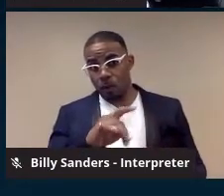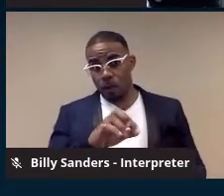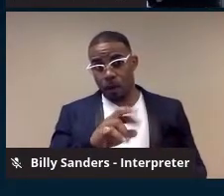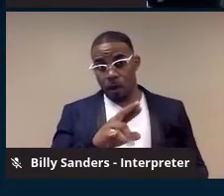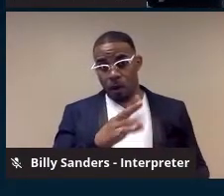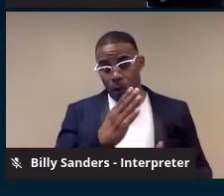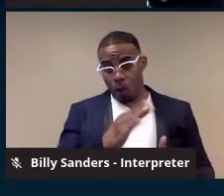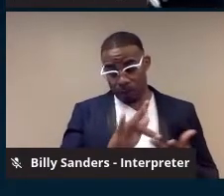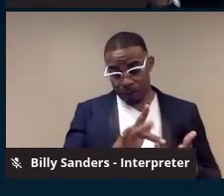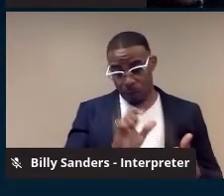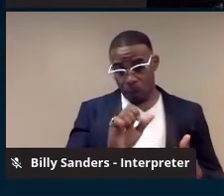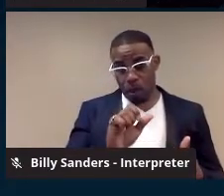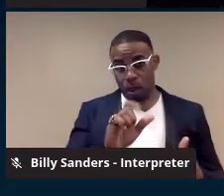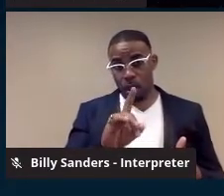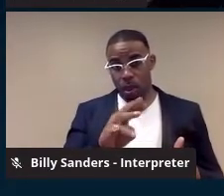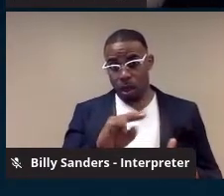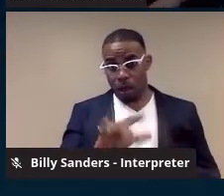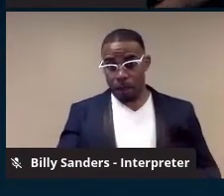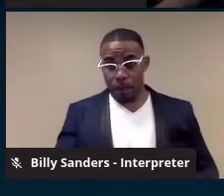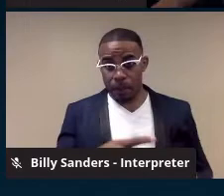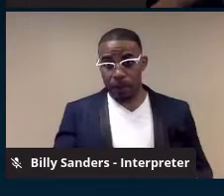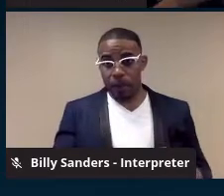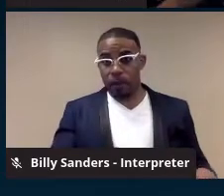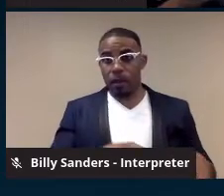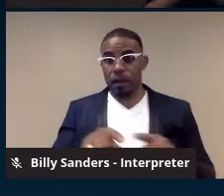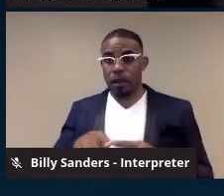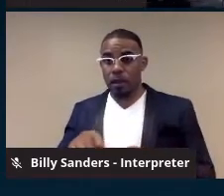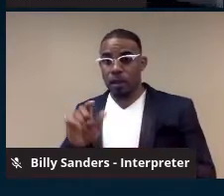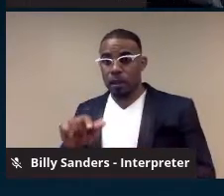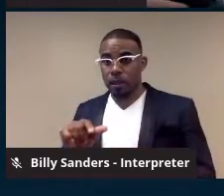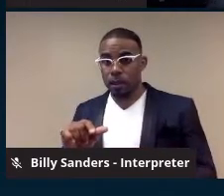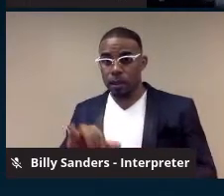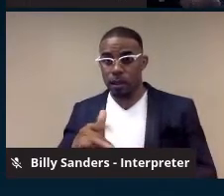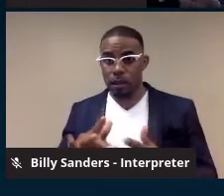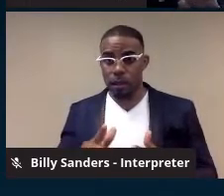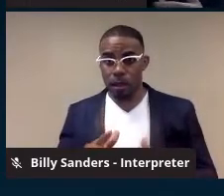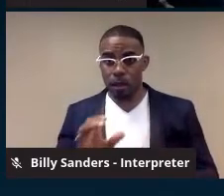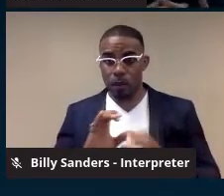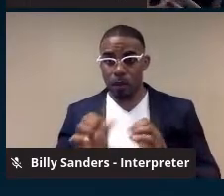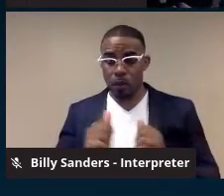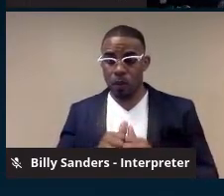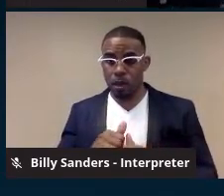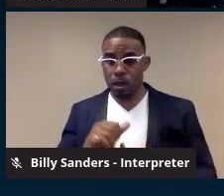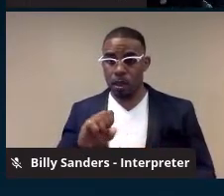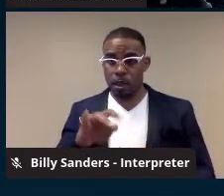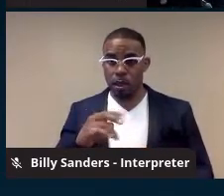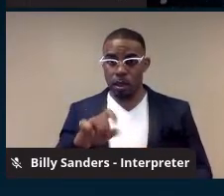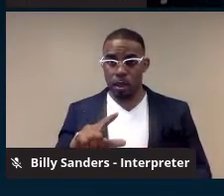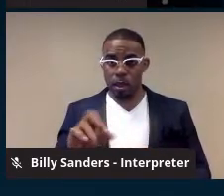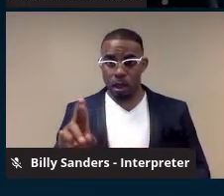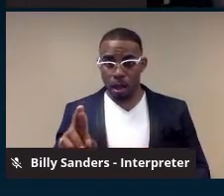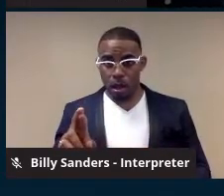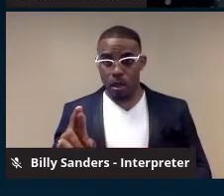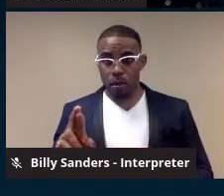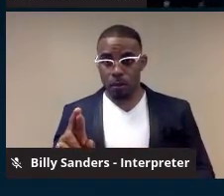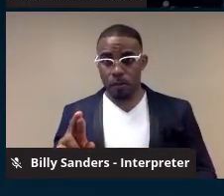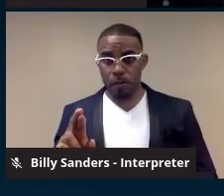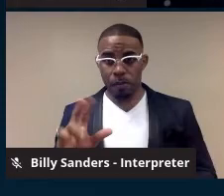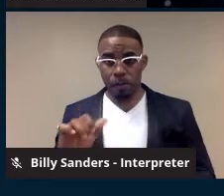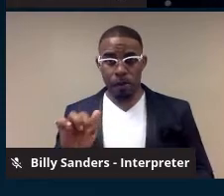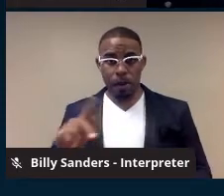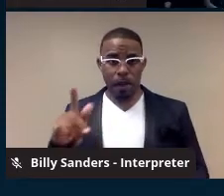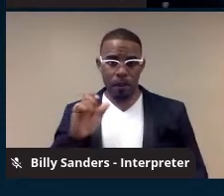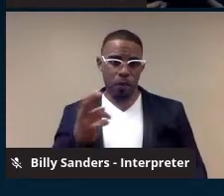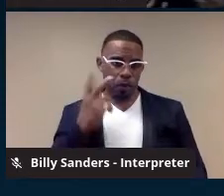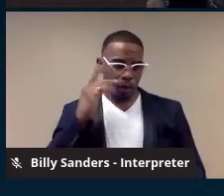where your DOM lives. And on the other side, communicating with SignalR is your .NET Core app. That's where your